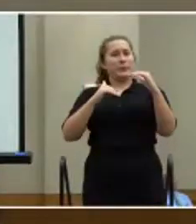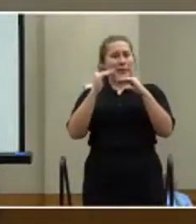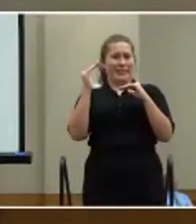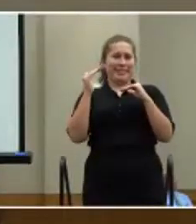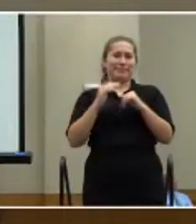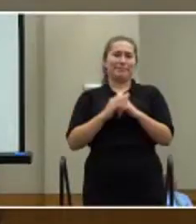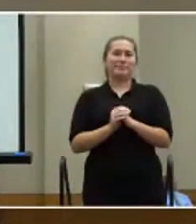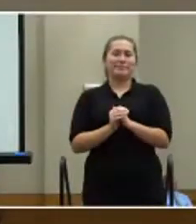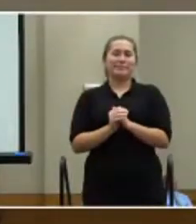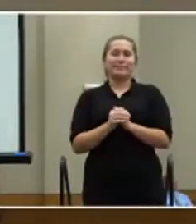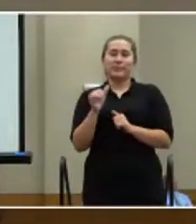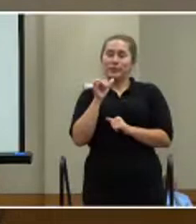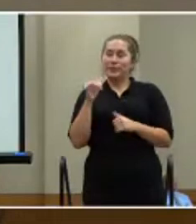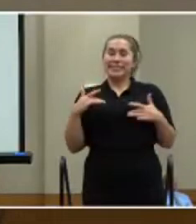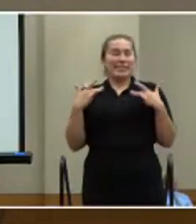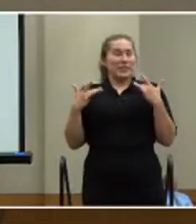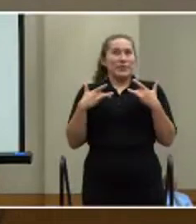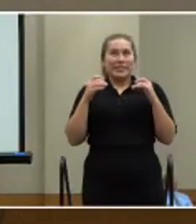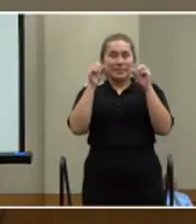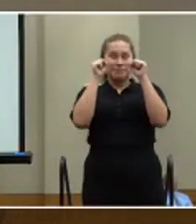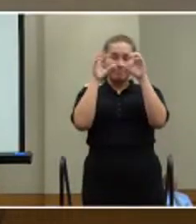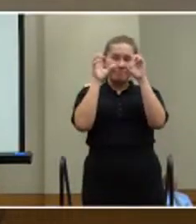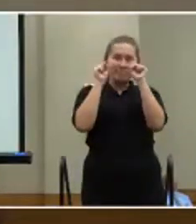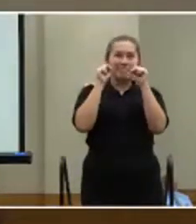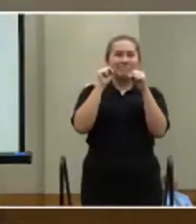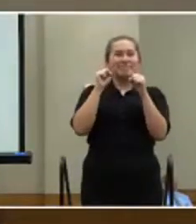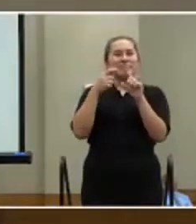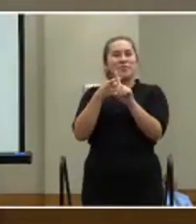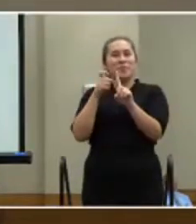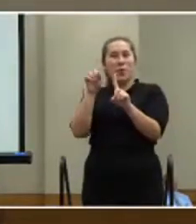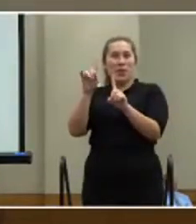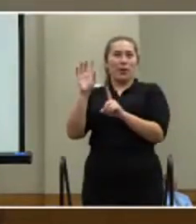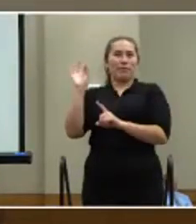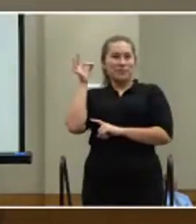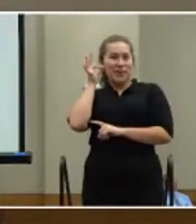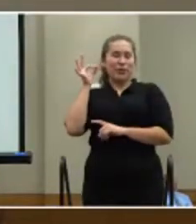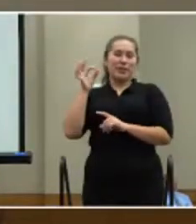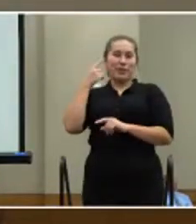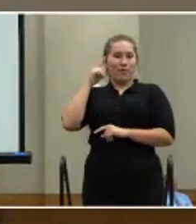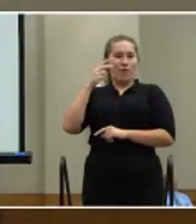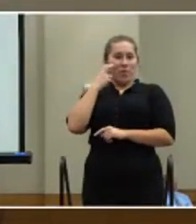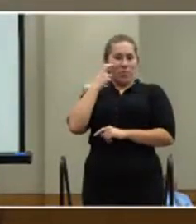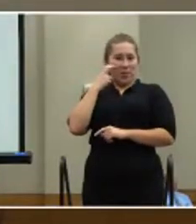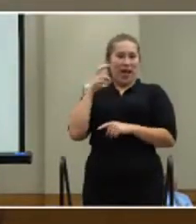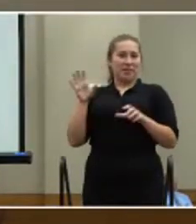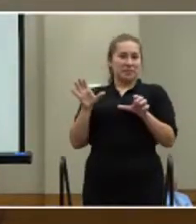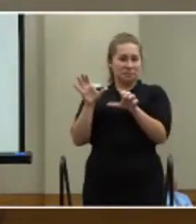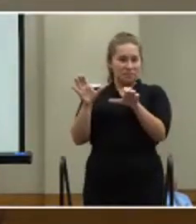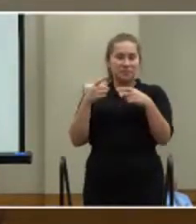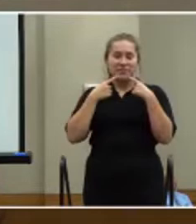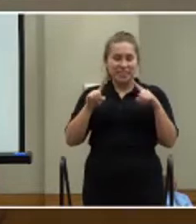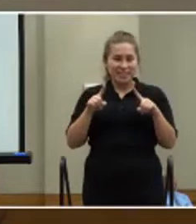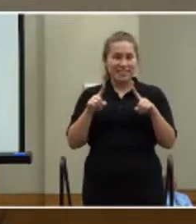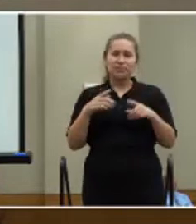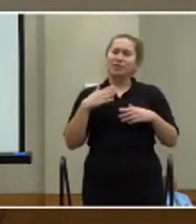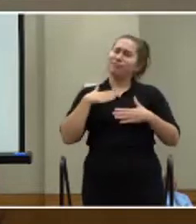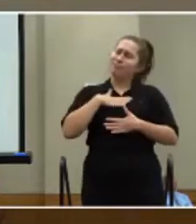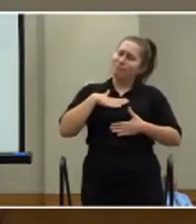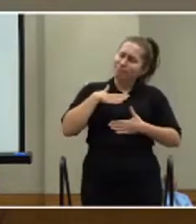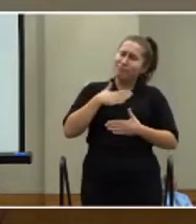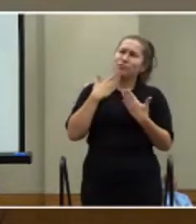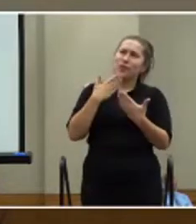We're just thrilled and awed by what the Federation for the Blind has done, and very, very grateful for their